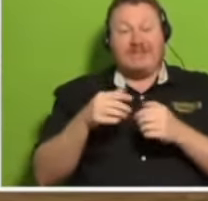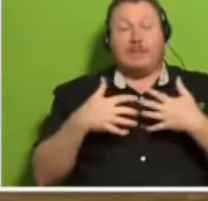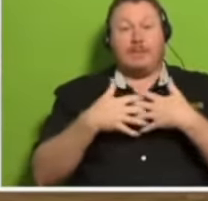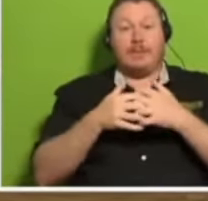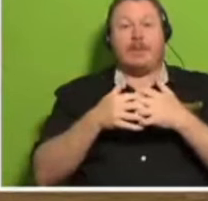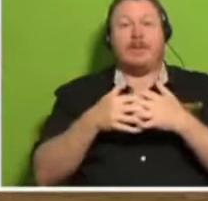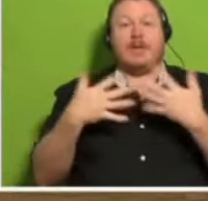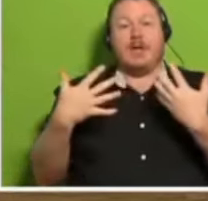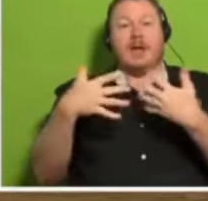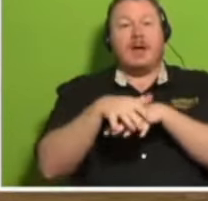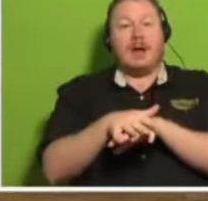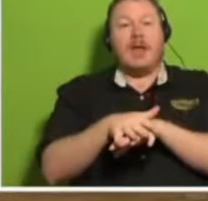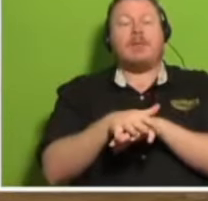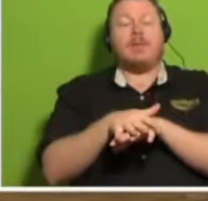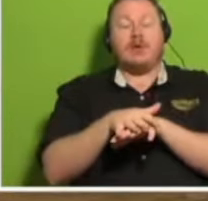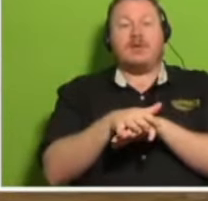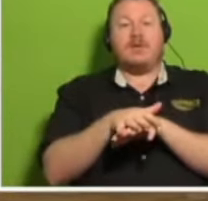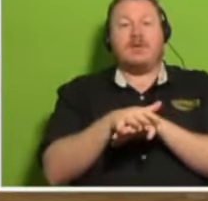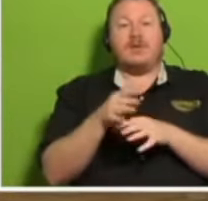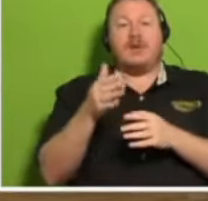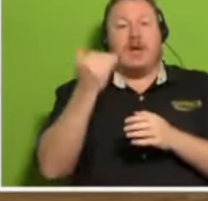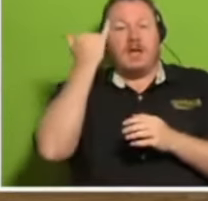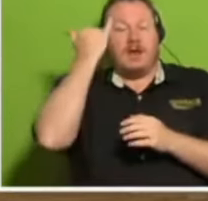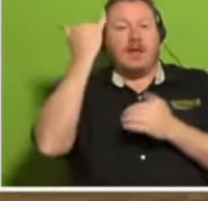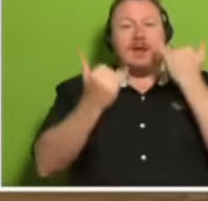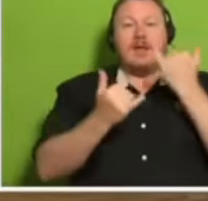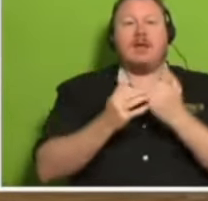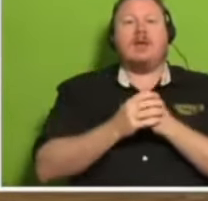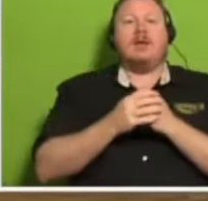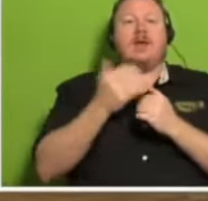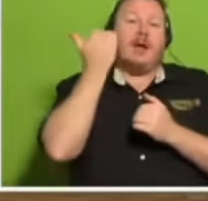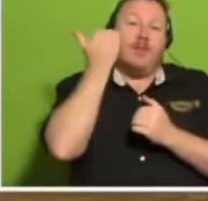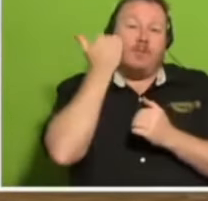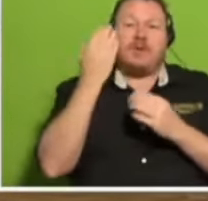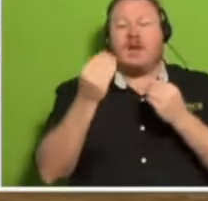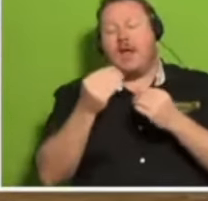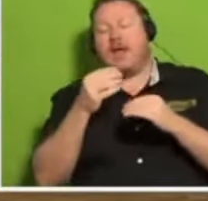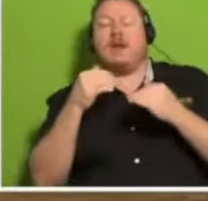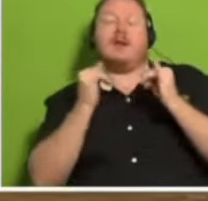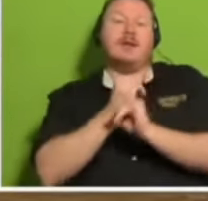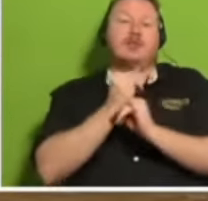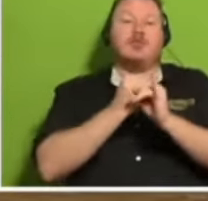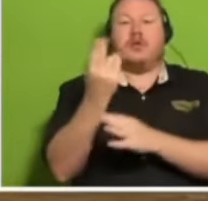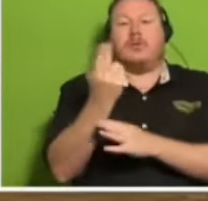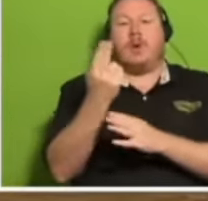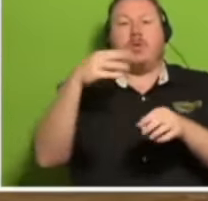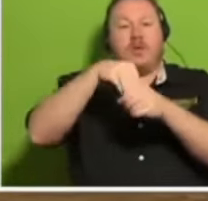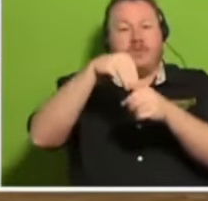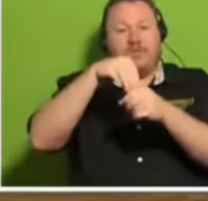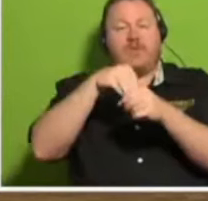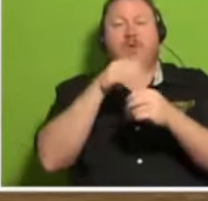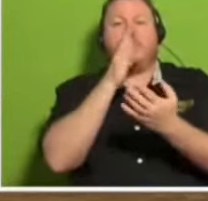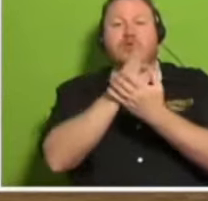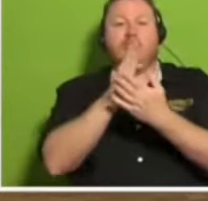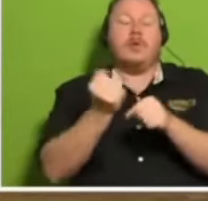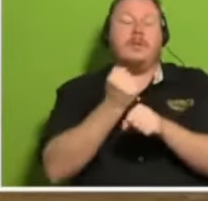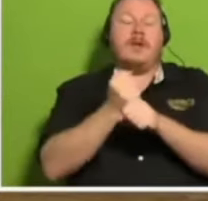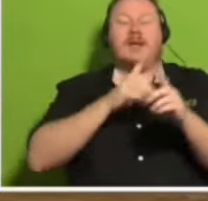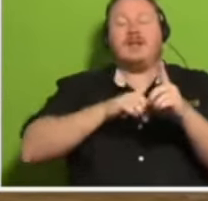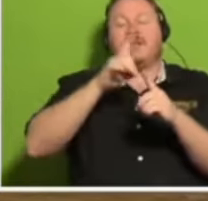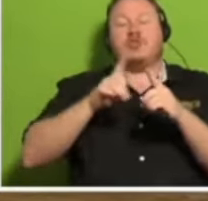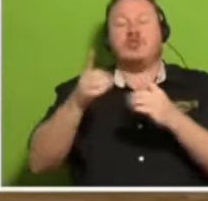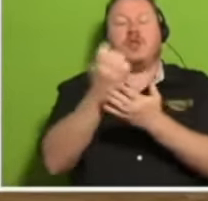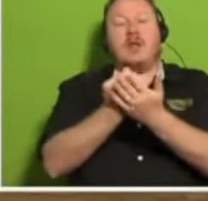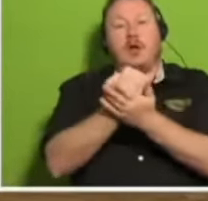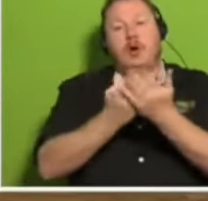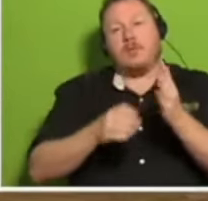a collaborative initiative between government and industry players to create and develop a sustainable digital economy.